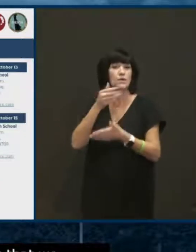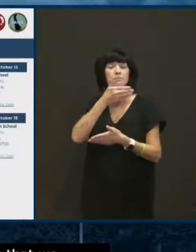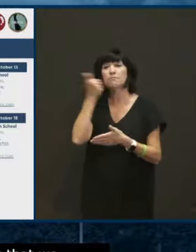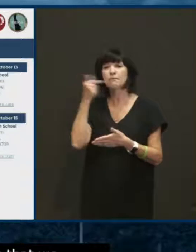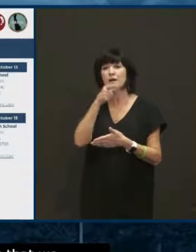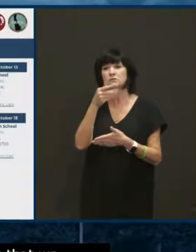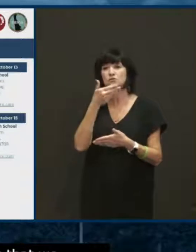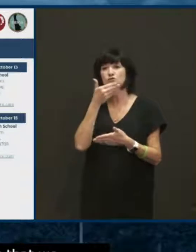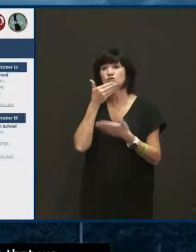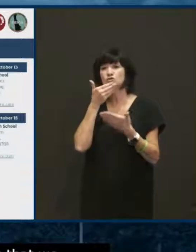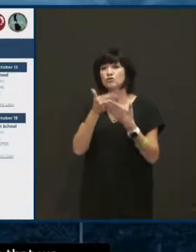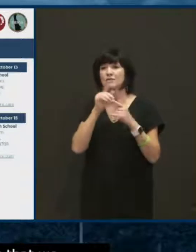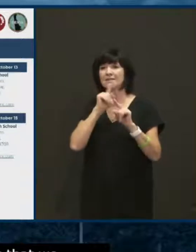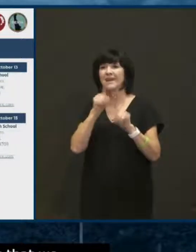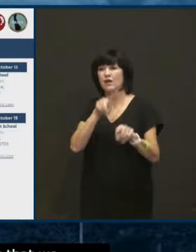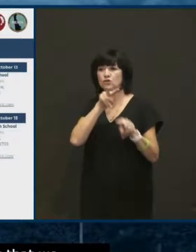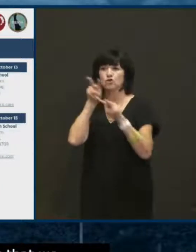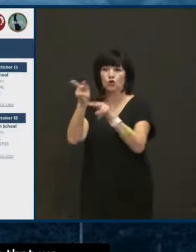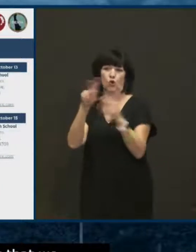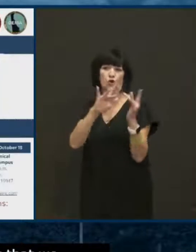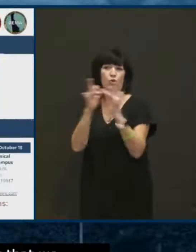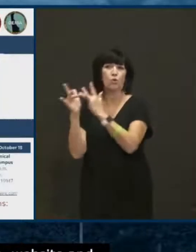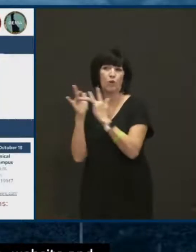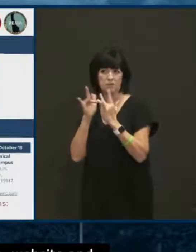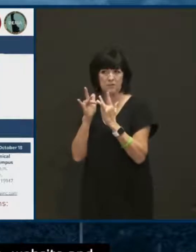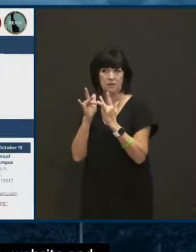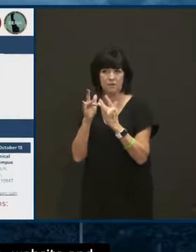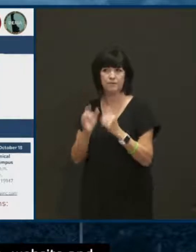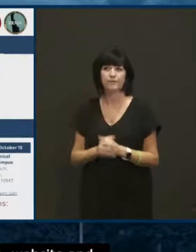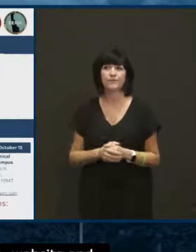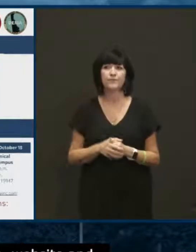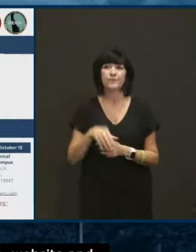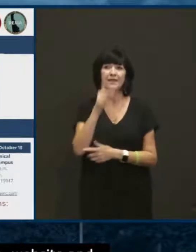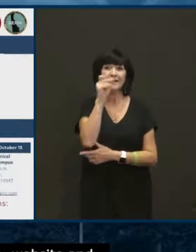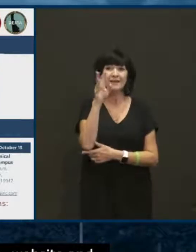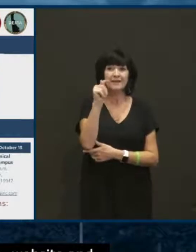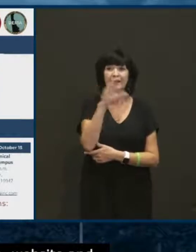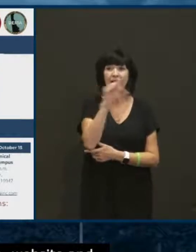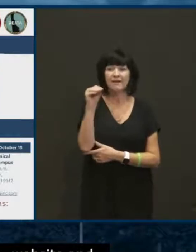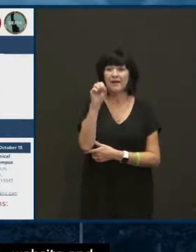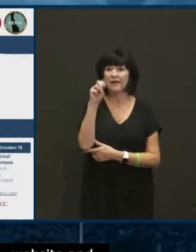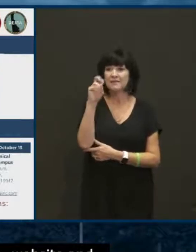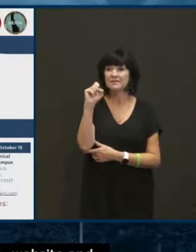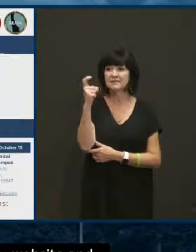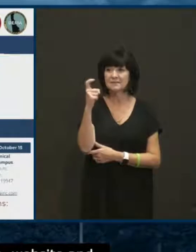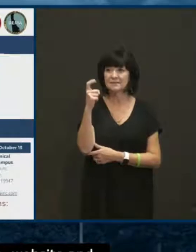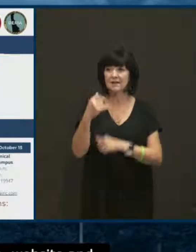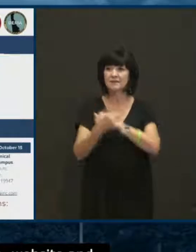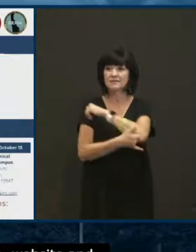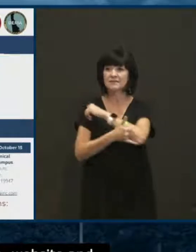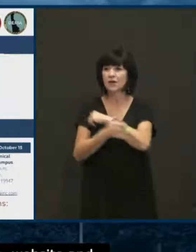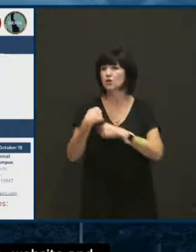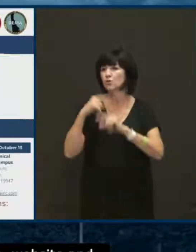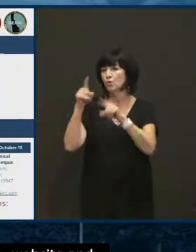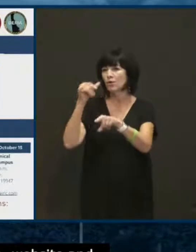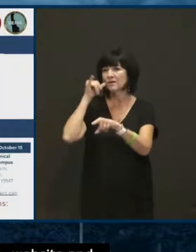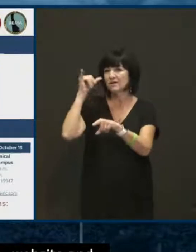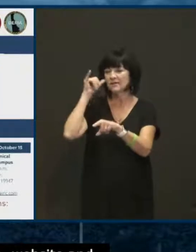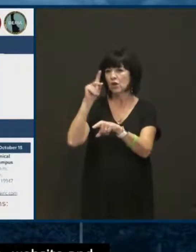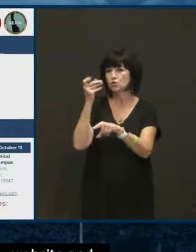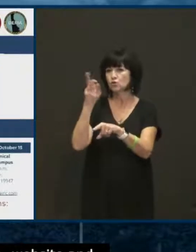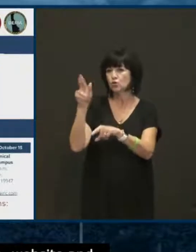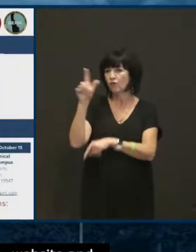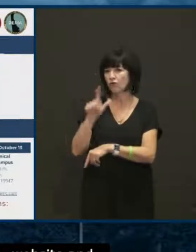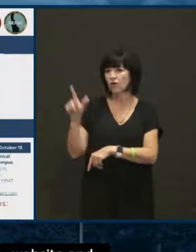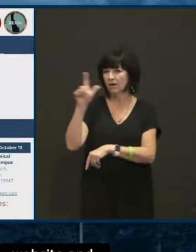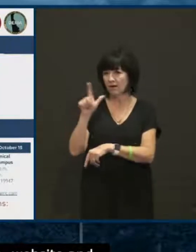keep that updated to the minute. Kent County and Sussex County, or yesterday we were at Dover Library with the trailer. A